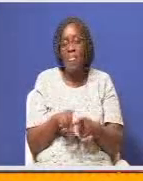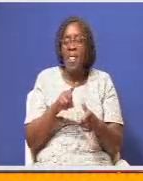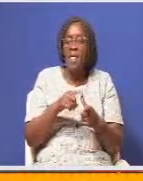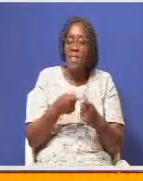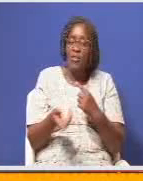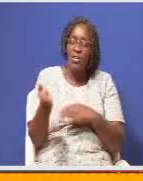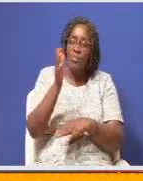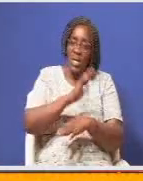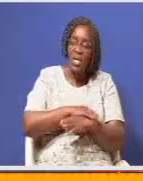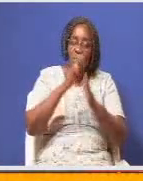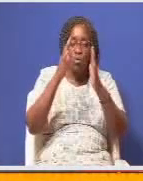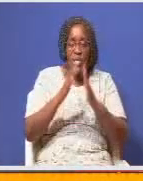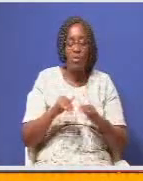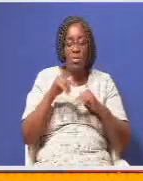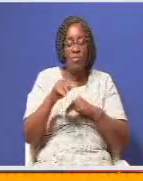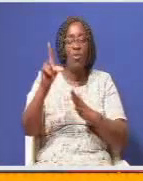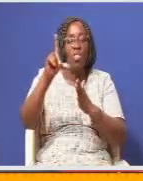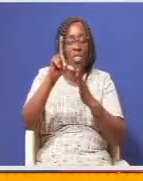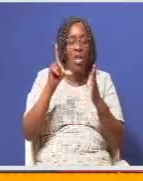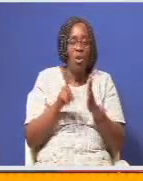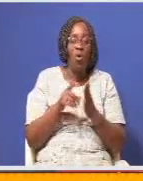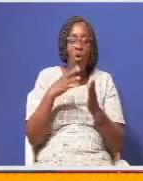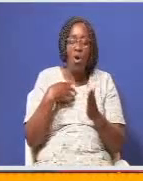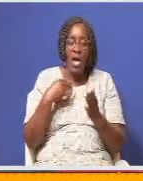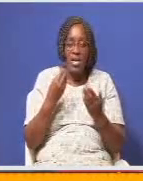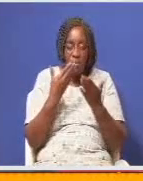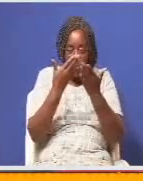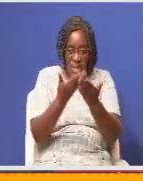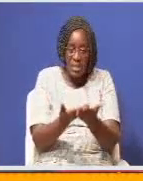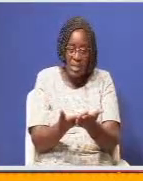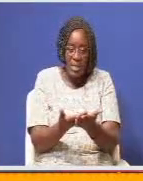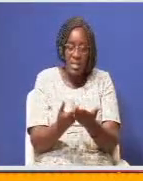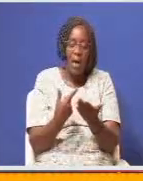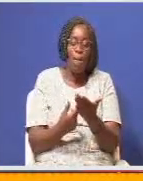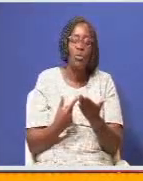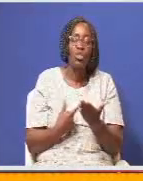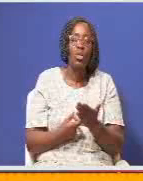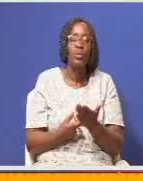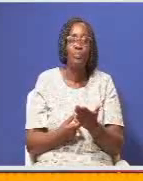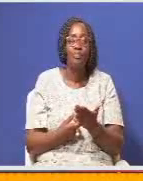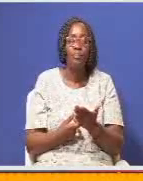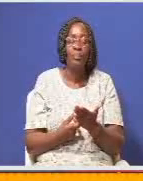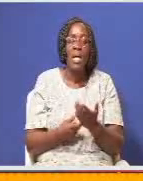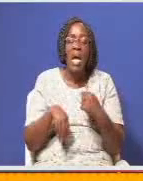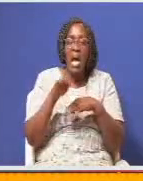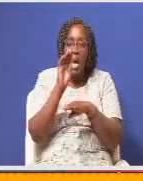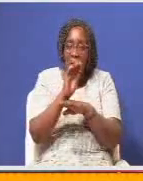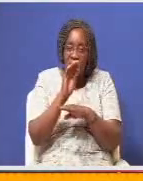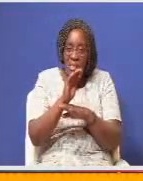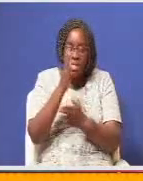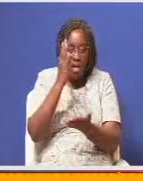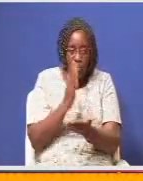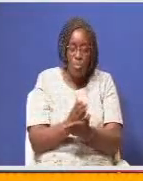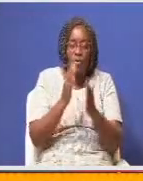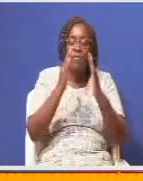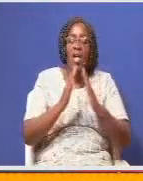come back to the House and we will follow the law and we will present a motion seeking approval of the